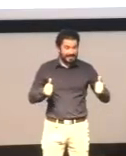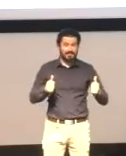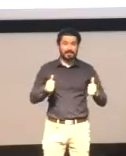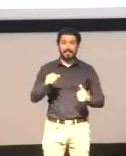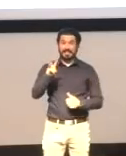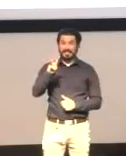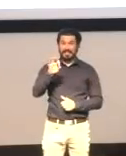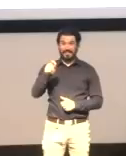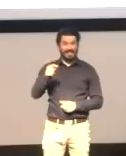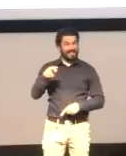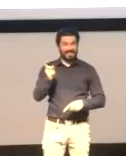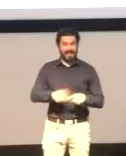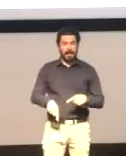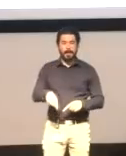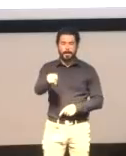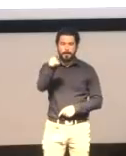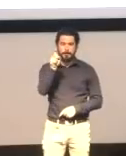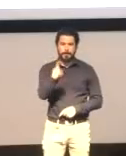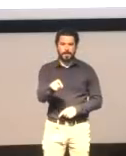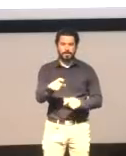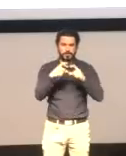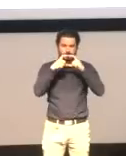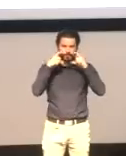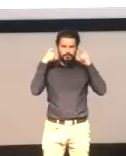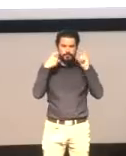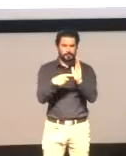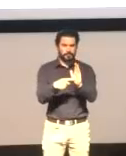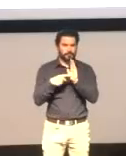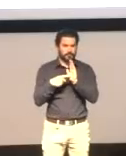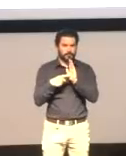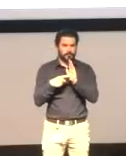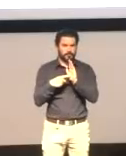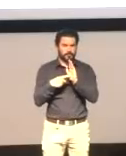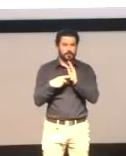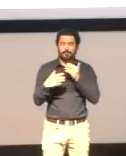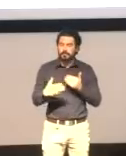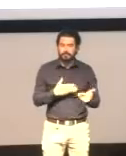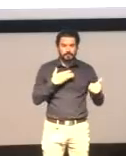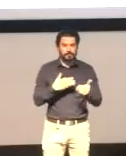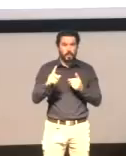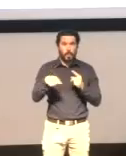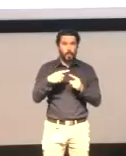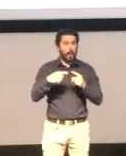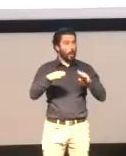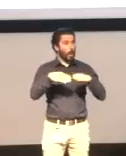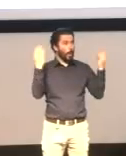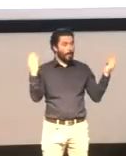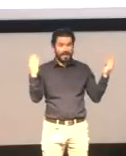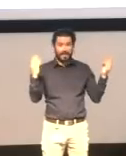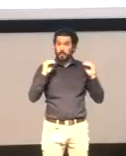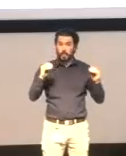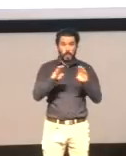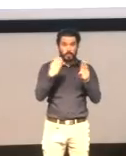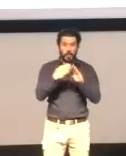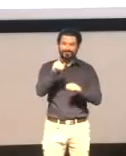masks must be worn. Masks should also be worn at all times in the open workspaces without doors. And we